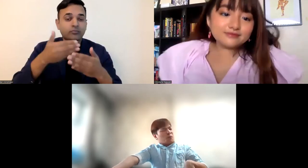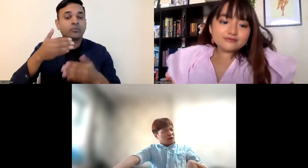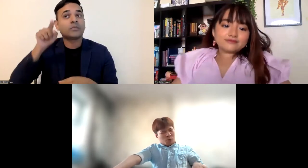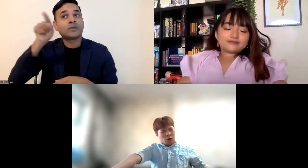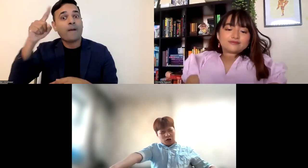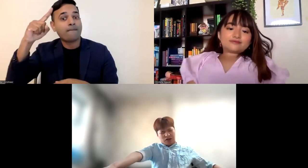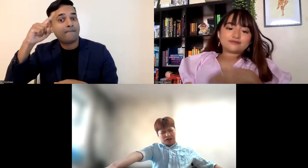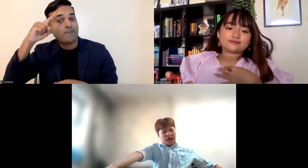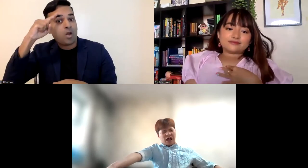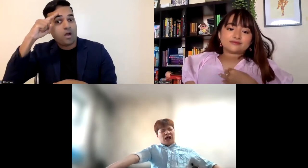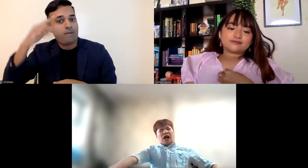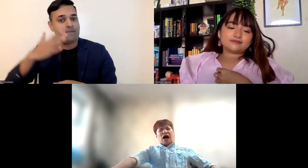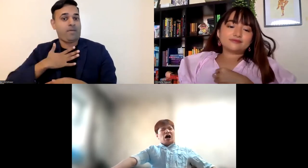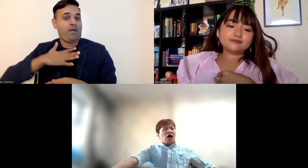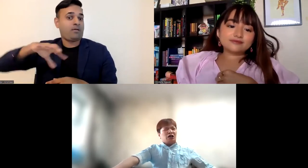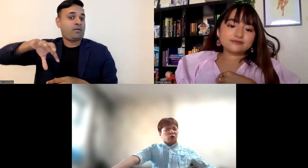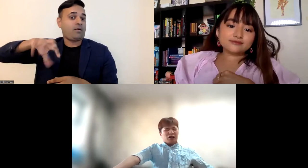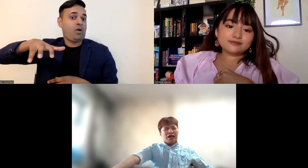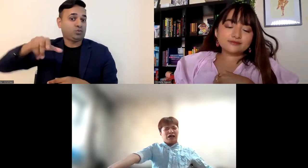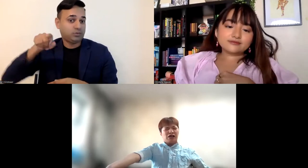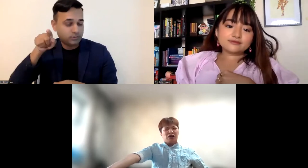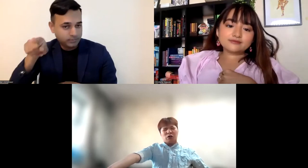provided training